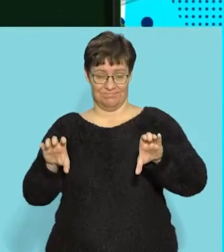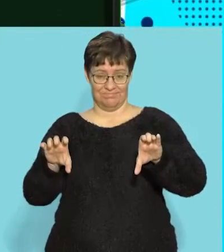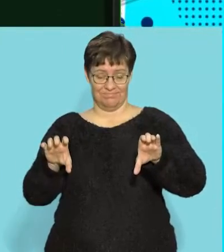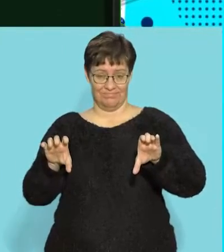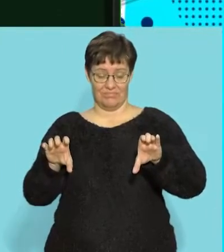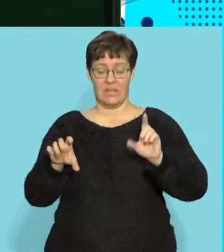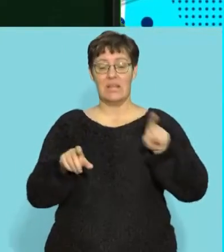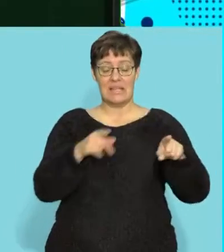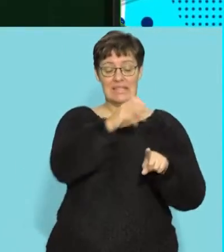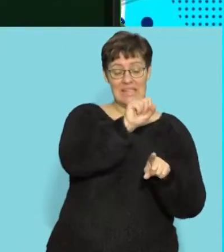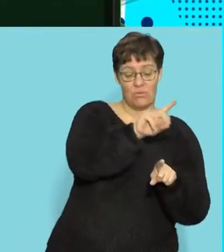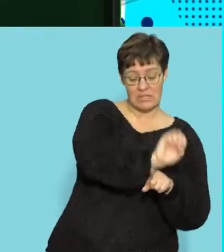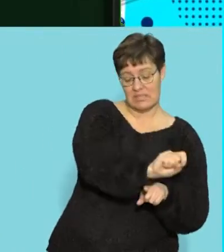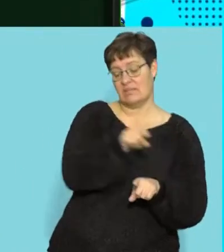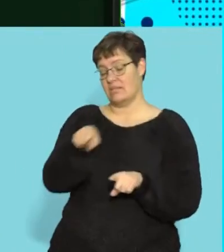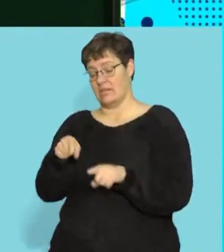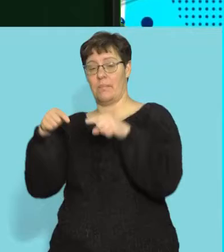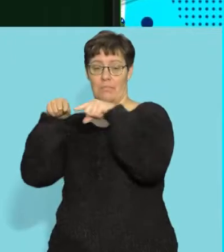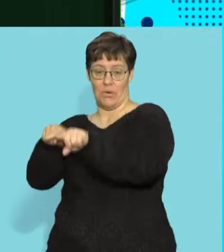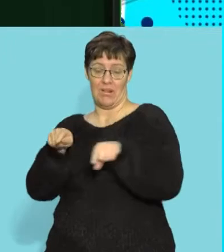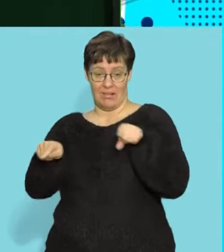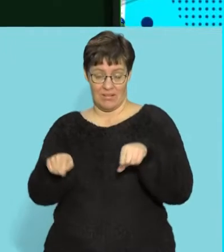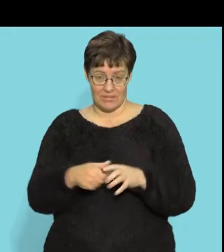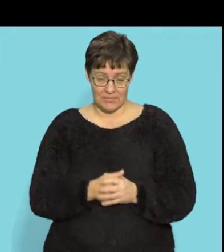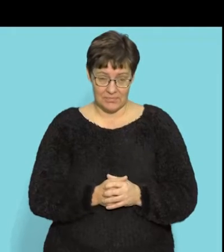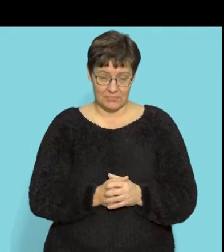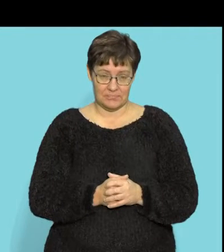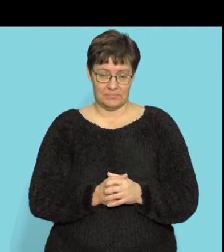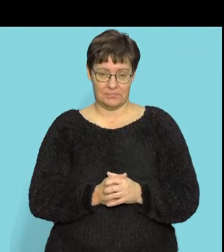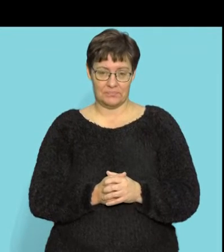of parallel and series circuit.